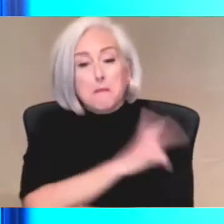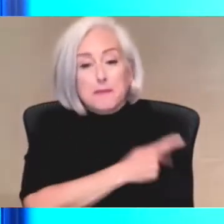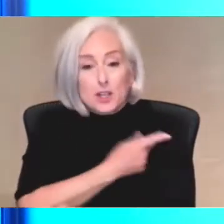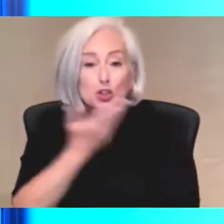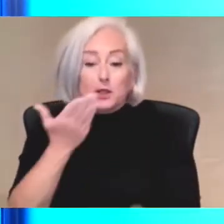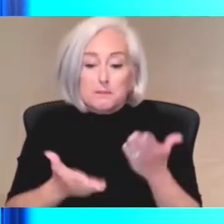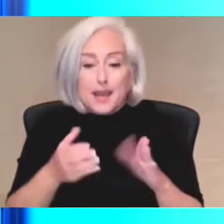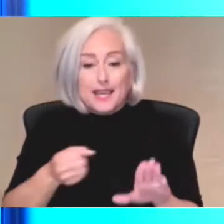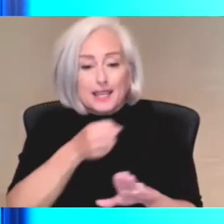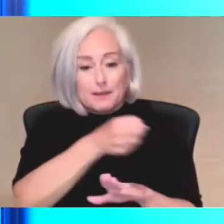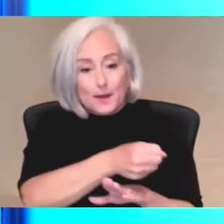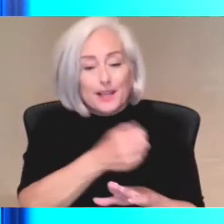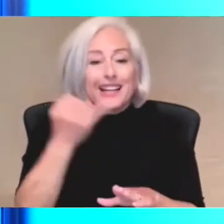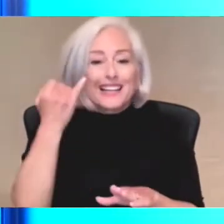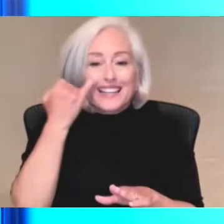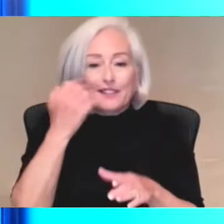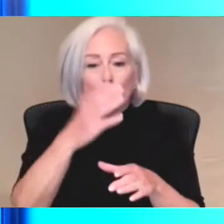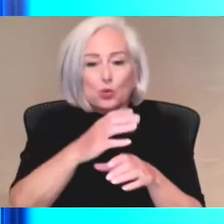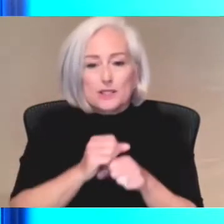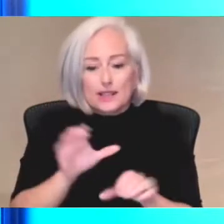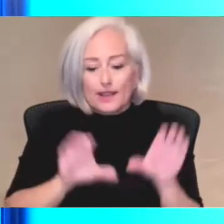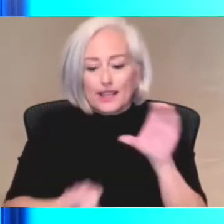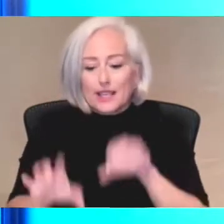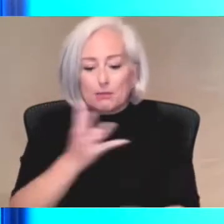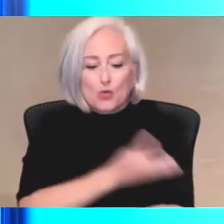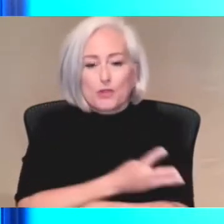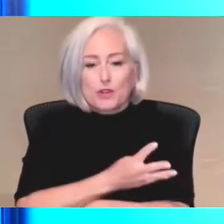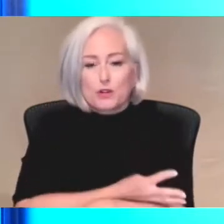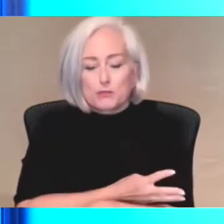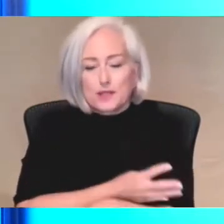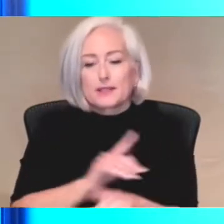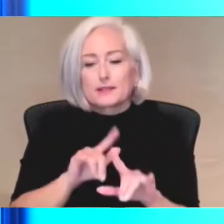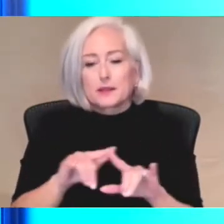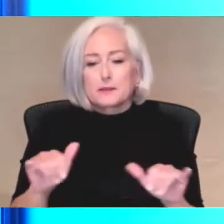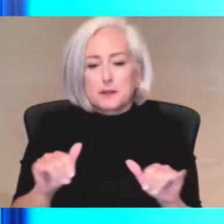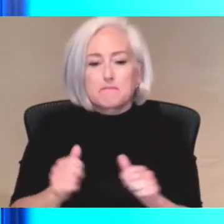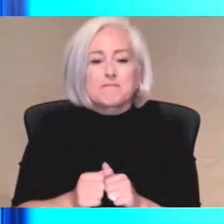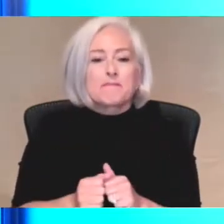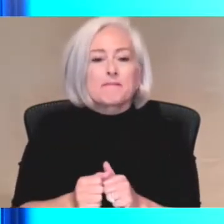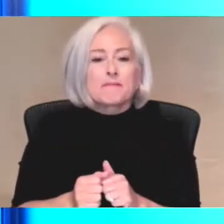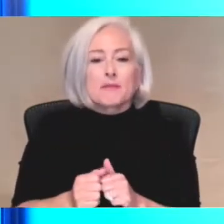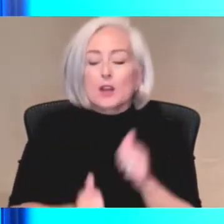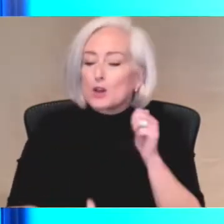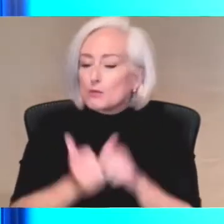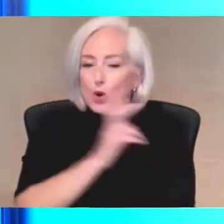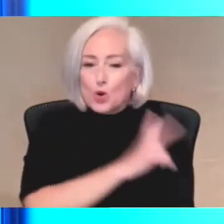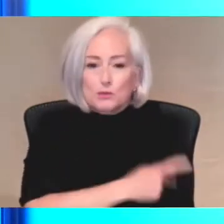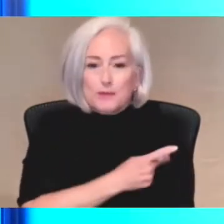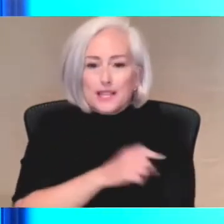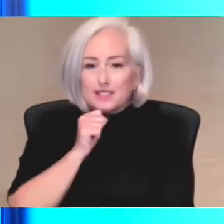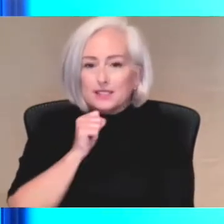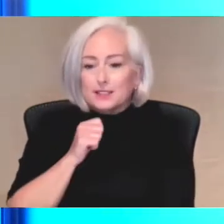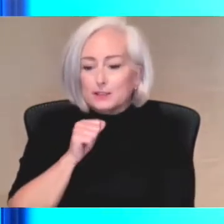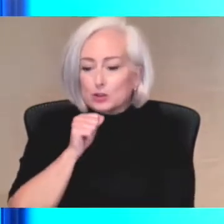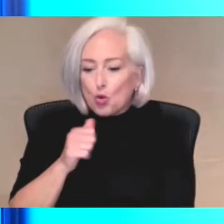inpatient chemotherapy. Most patients don't feel anything, so you don't feel anything or necessarily see